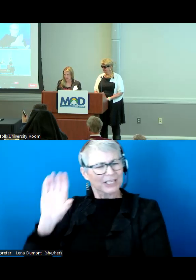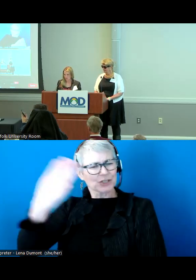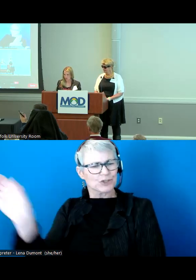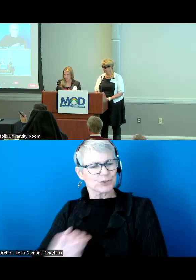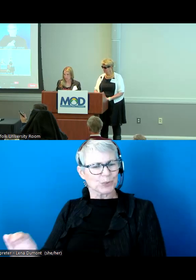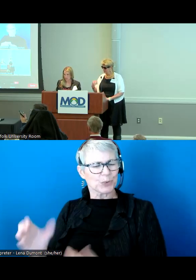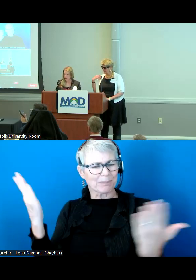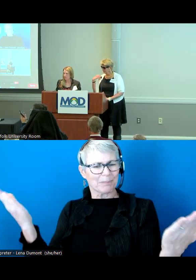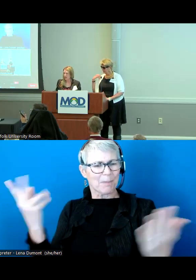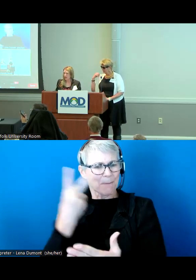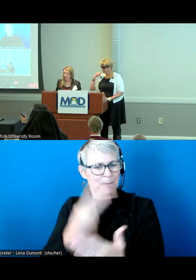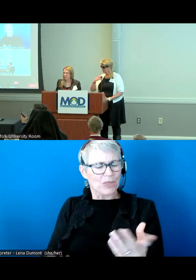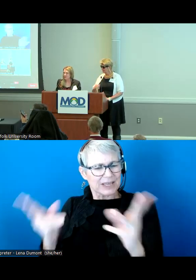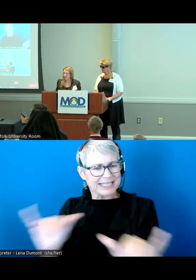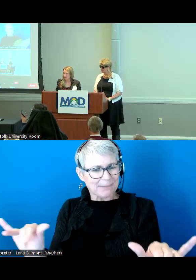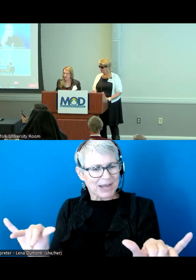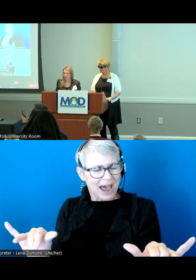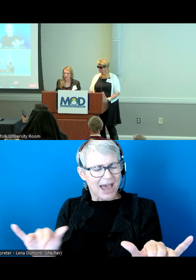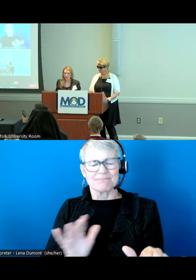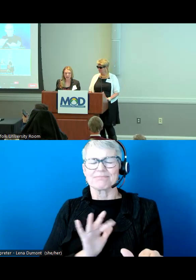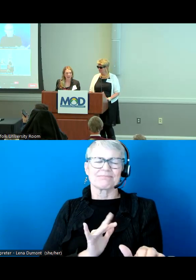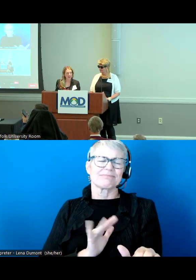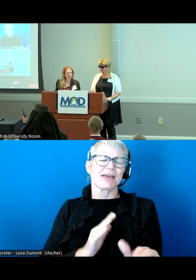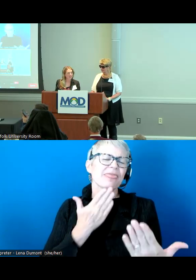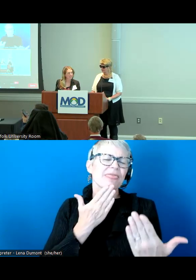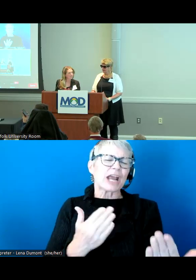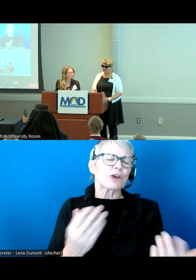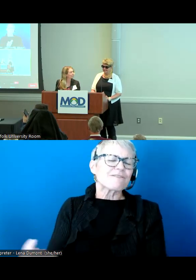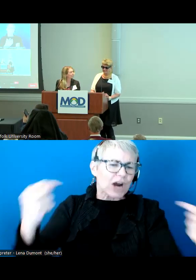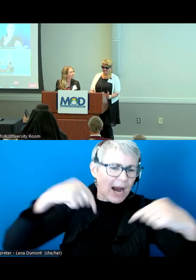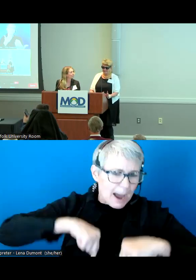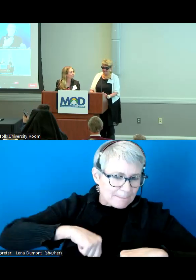and in person. So thank you all for coming. And